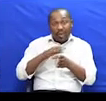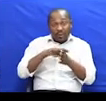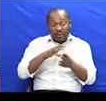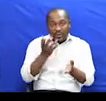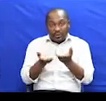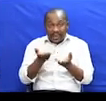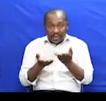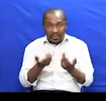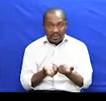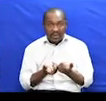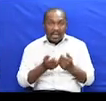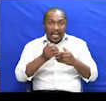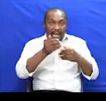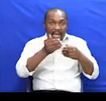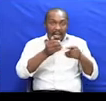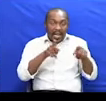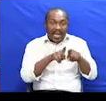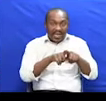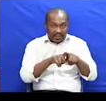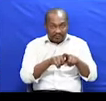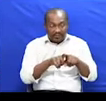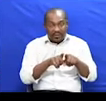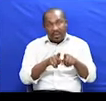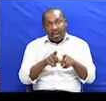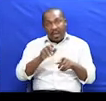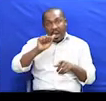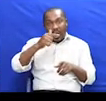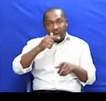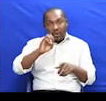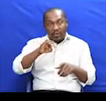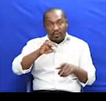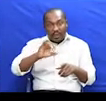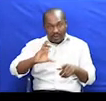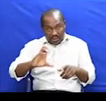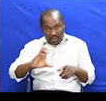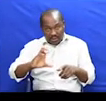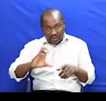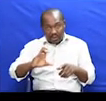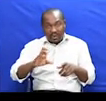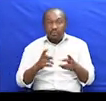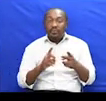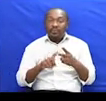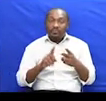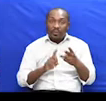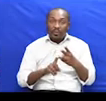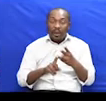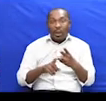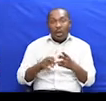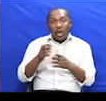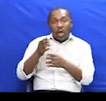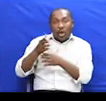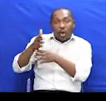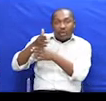the relative atomic mass of an element. We are using volumetric analysis to determine the concentration, whether it is